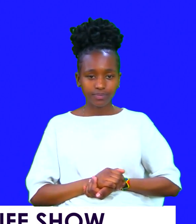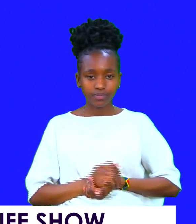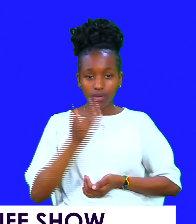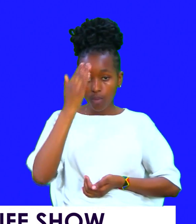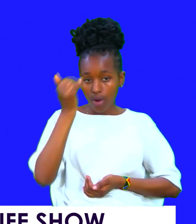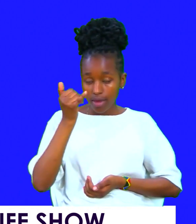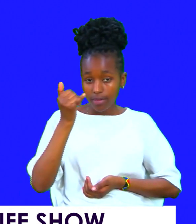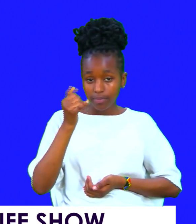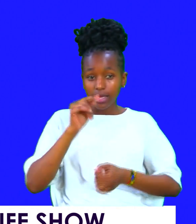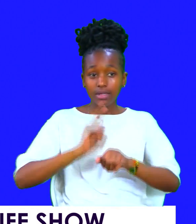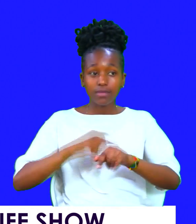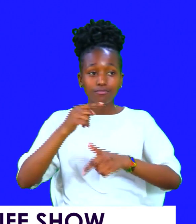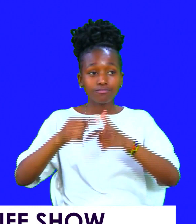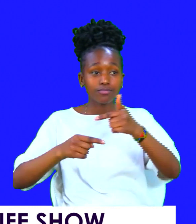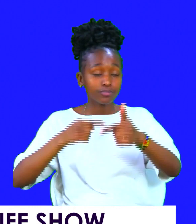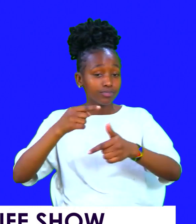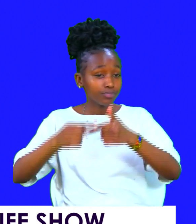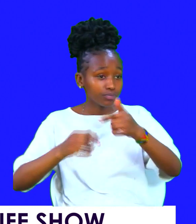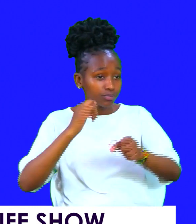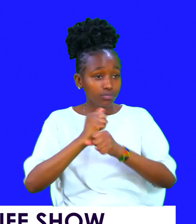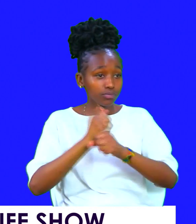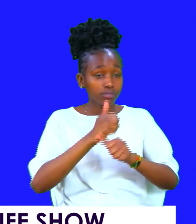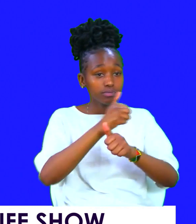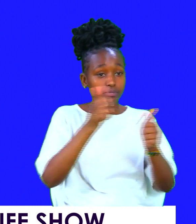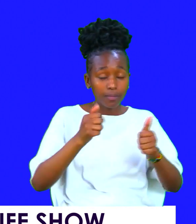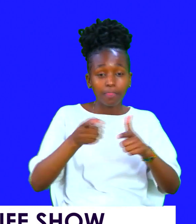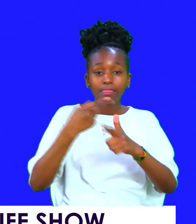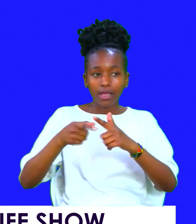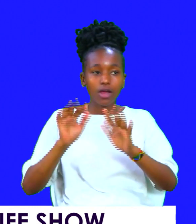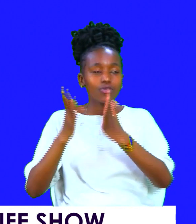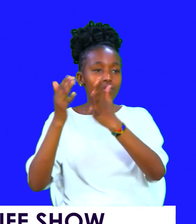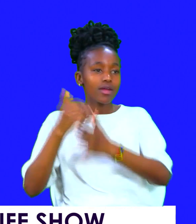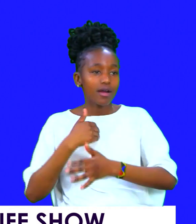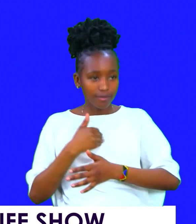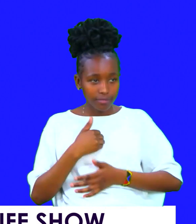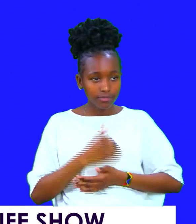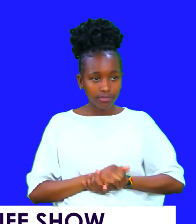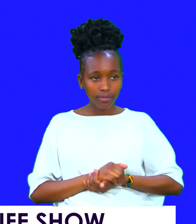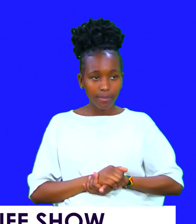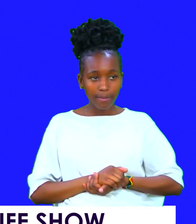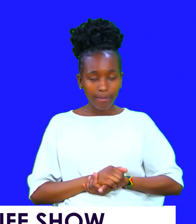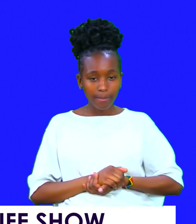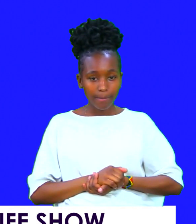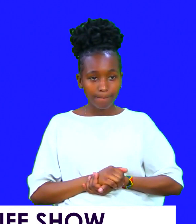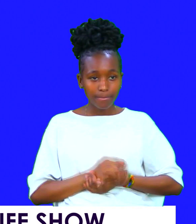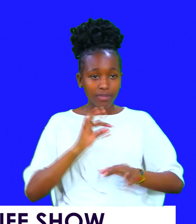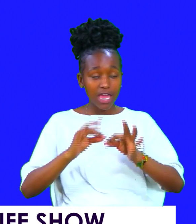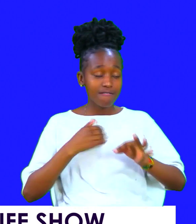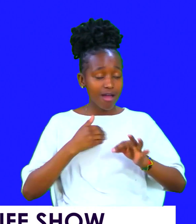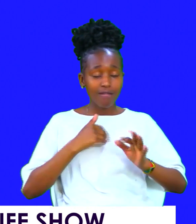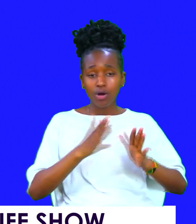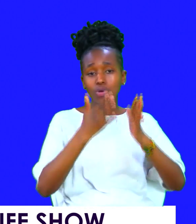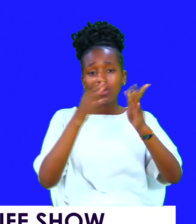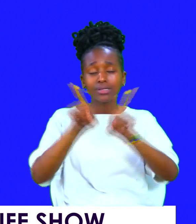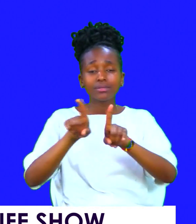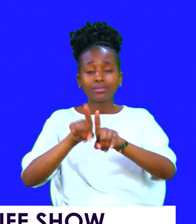Because when you do that, glory will come. But when glory comes, when you're lifted,